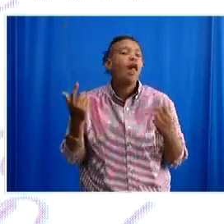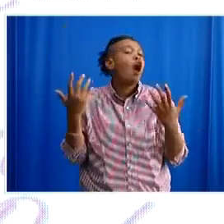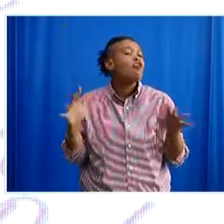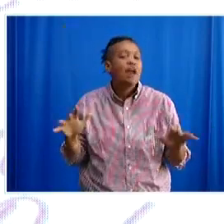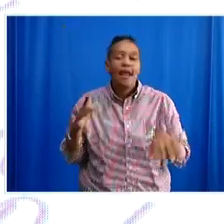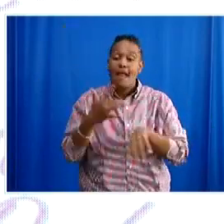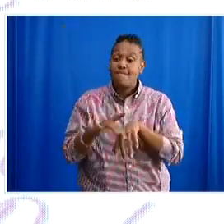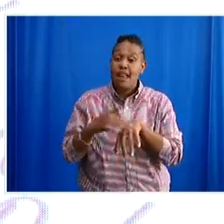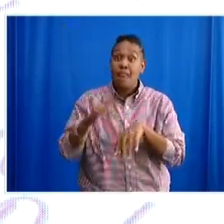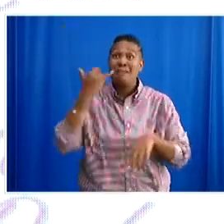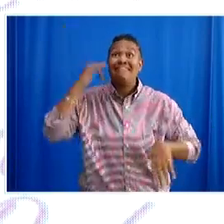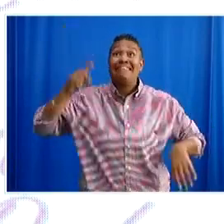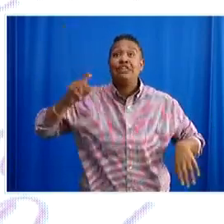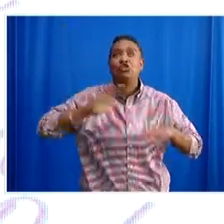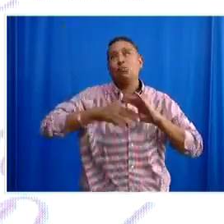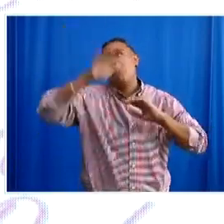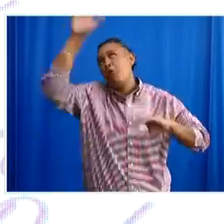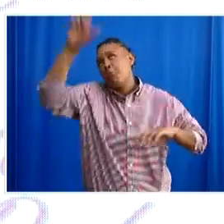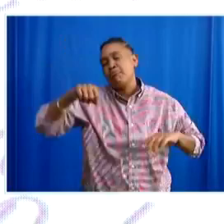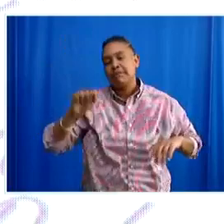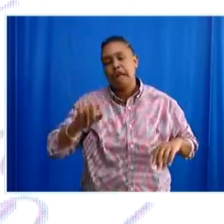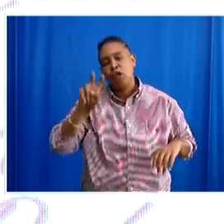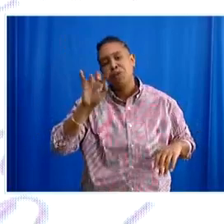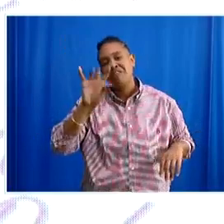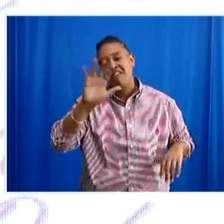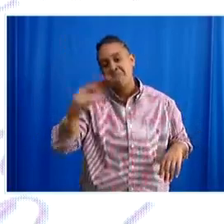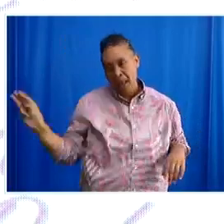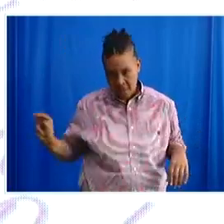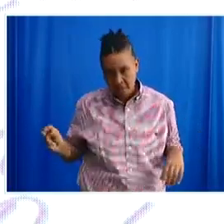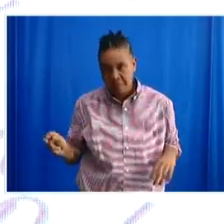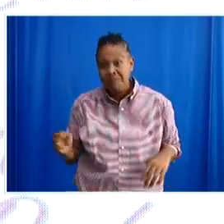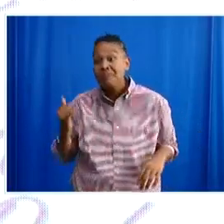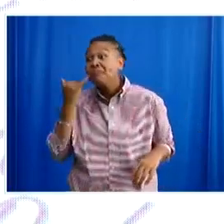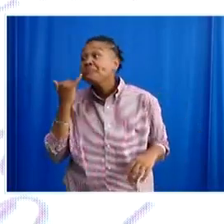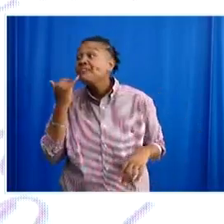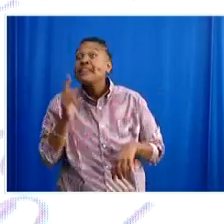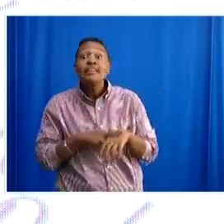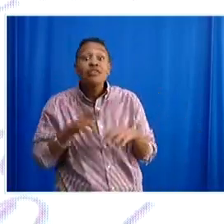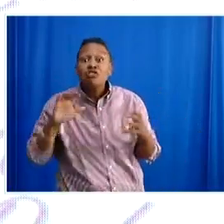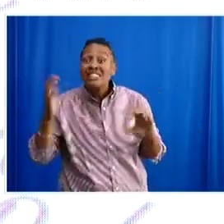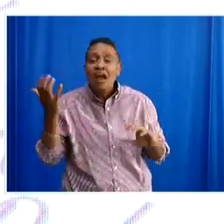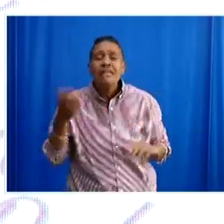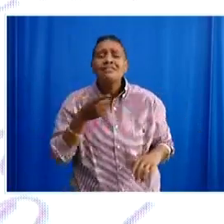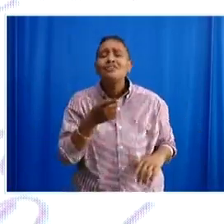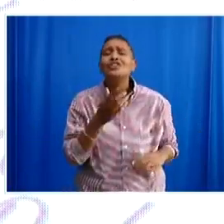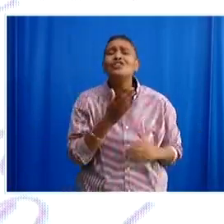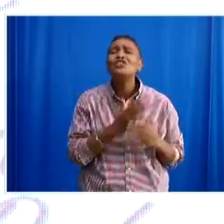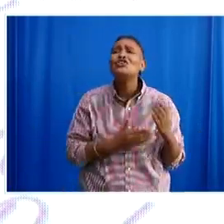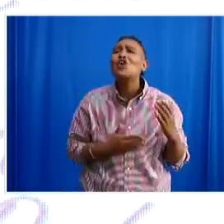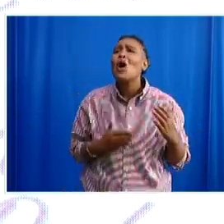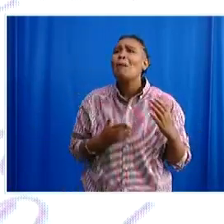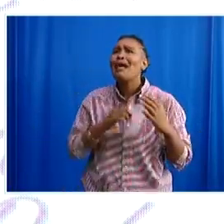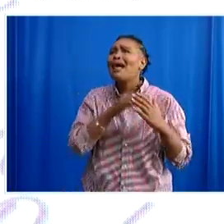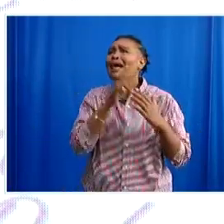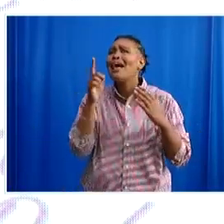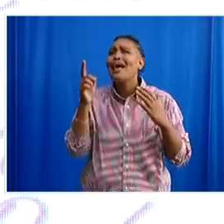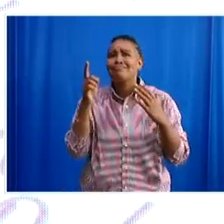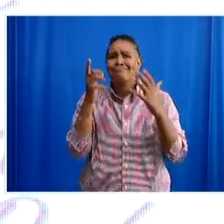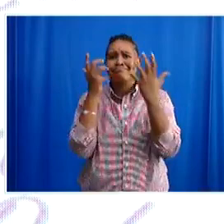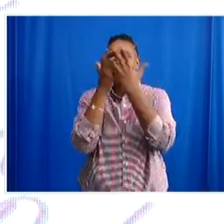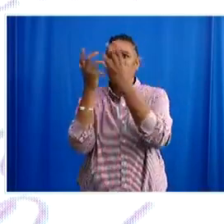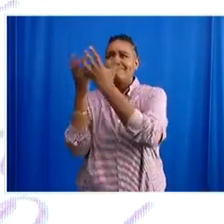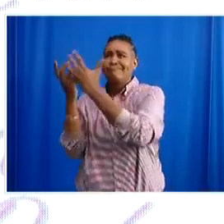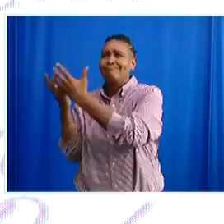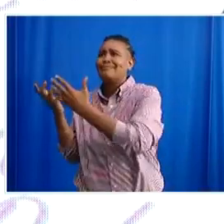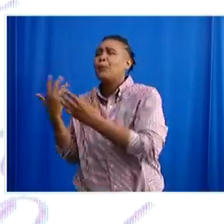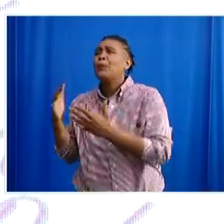to Jamaica, in the event of a natural disaster that meets certain thresholds, Jamaica can immediately